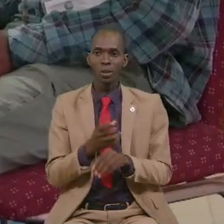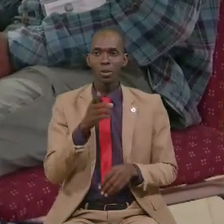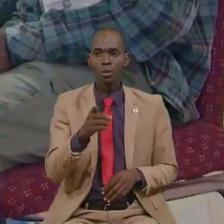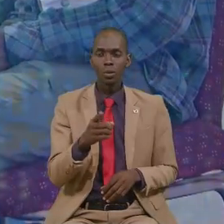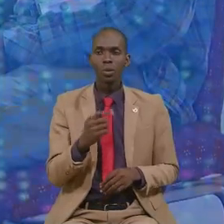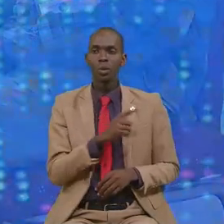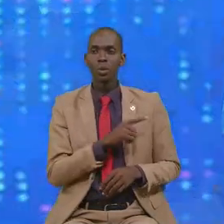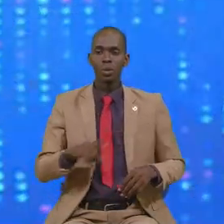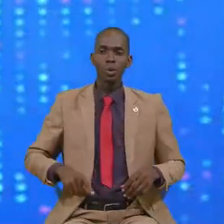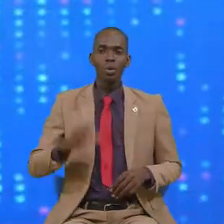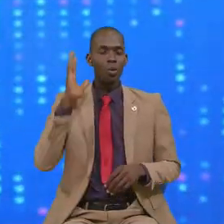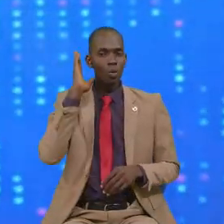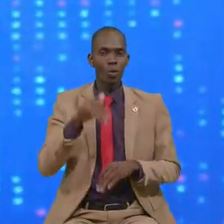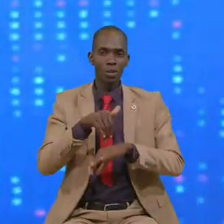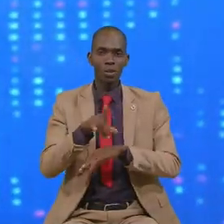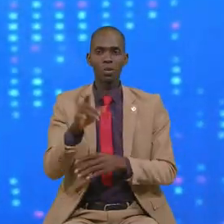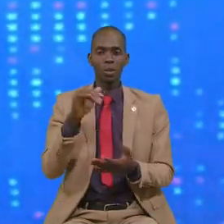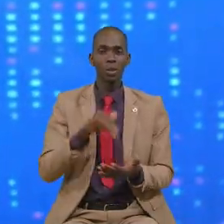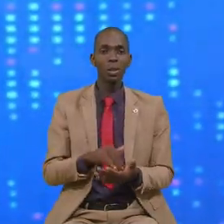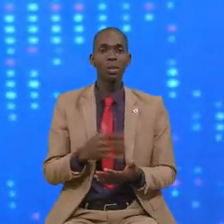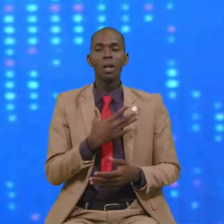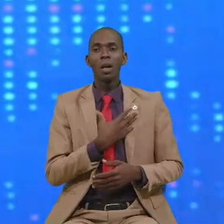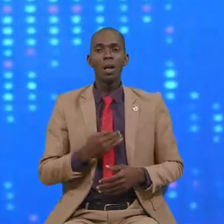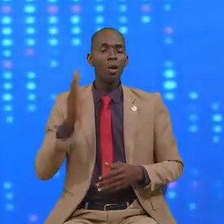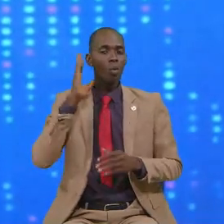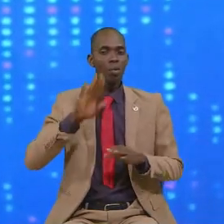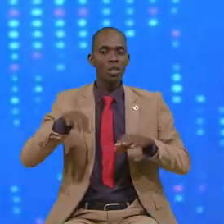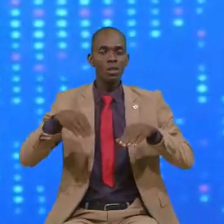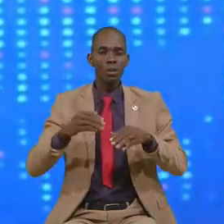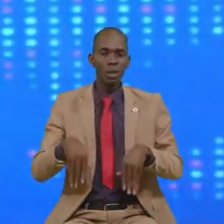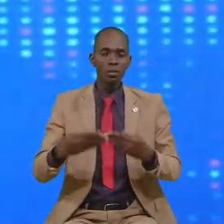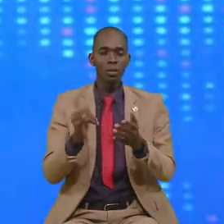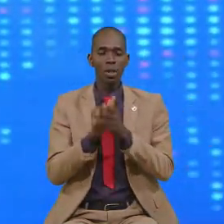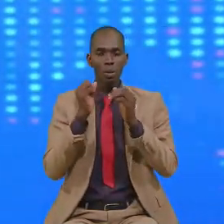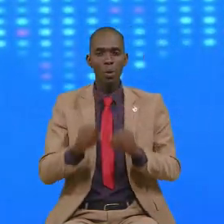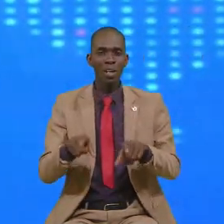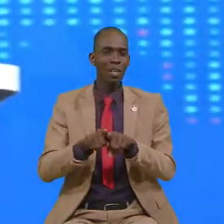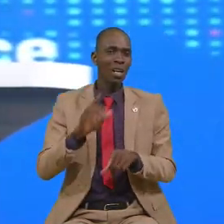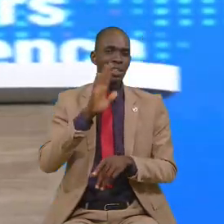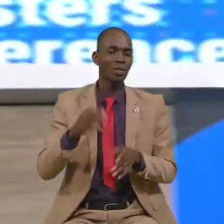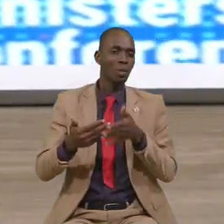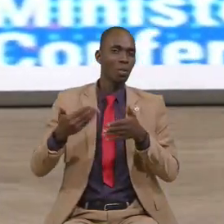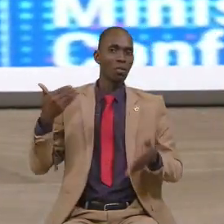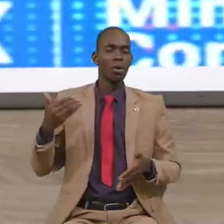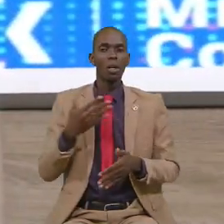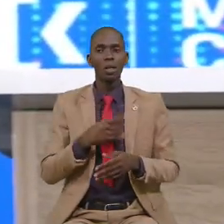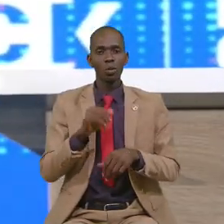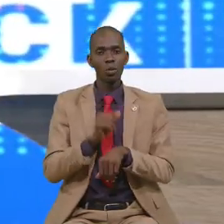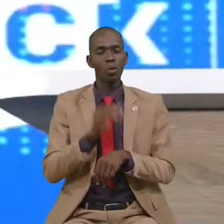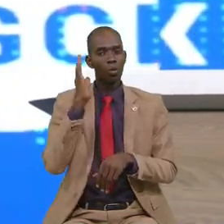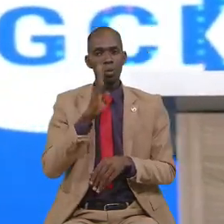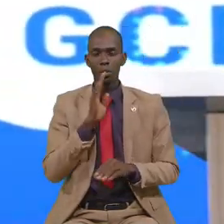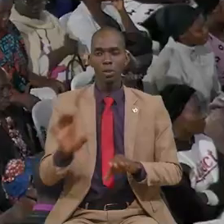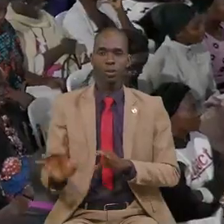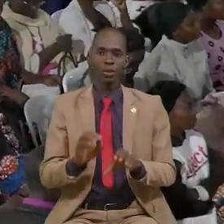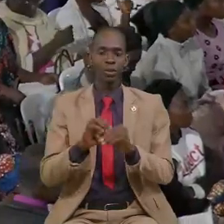you, will empower you like never before, and the work will be done in Jesus'